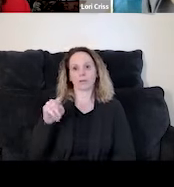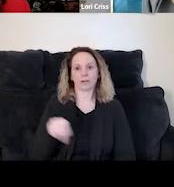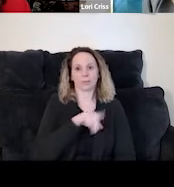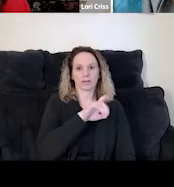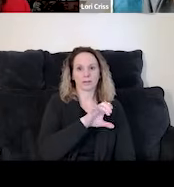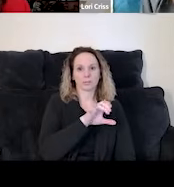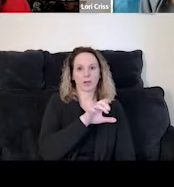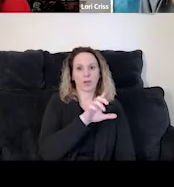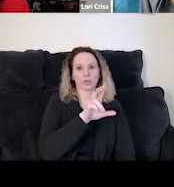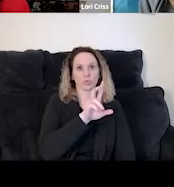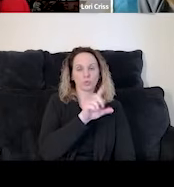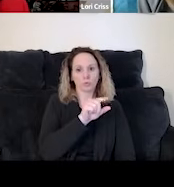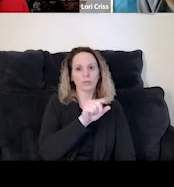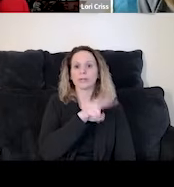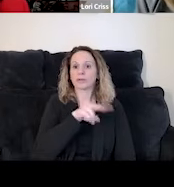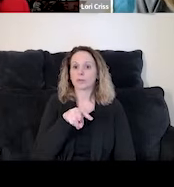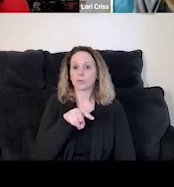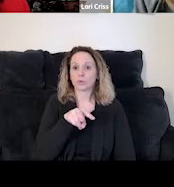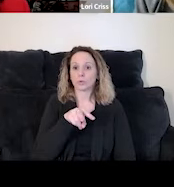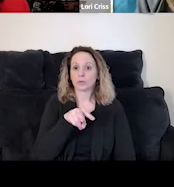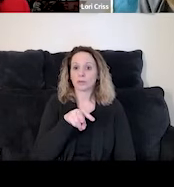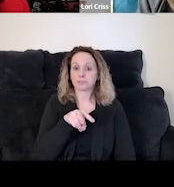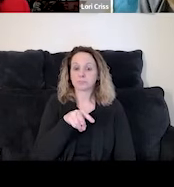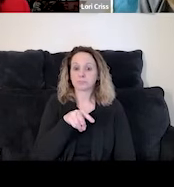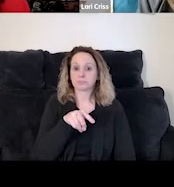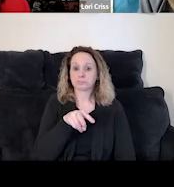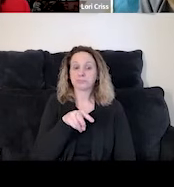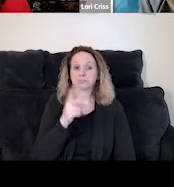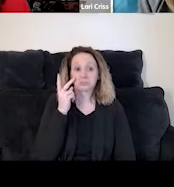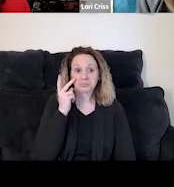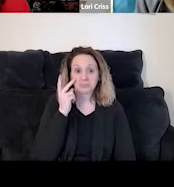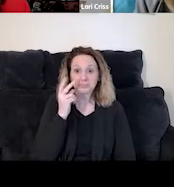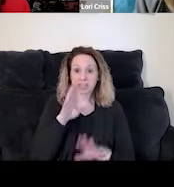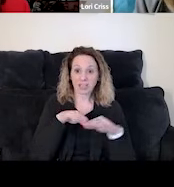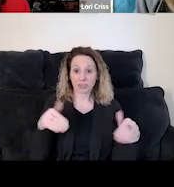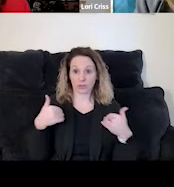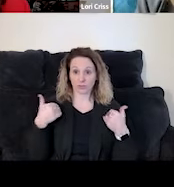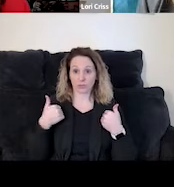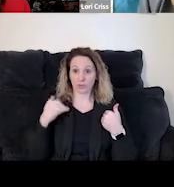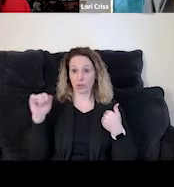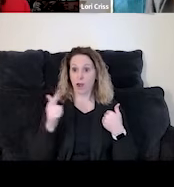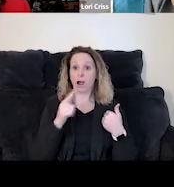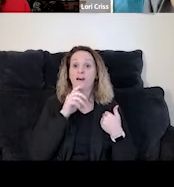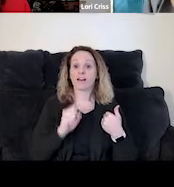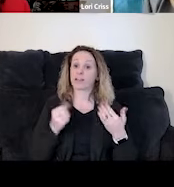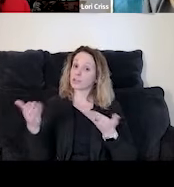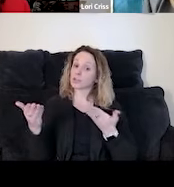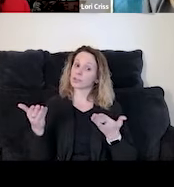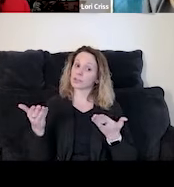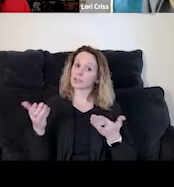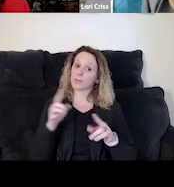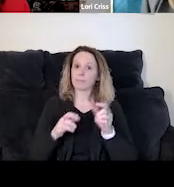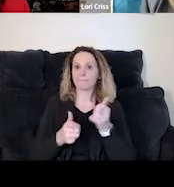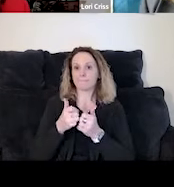of 2022. We saw that there were children and youth of all ages served, but the